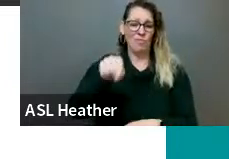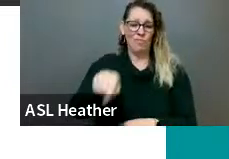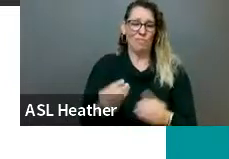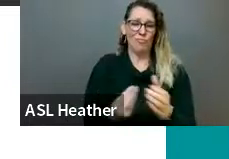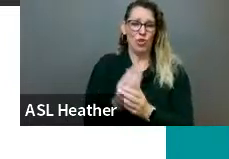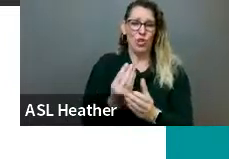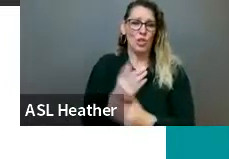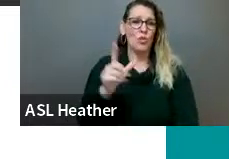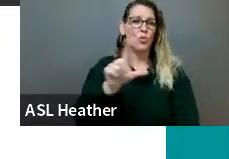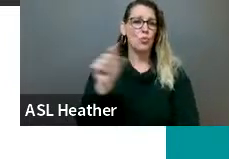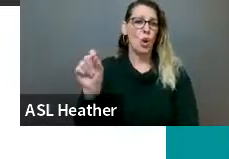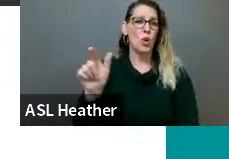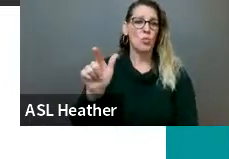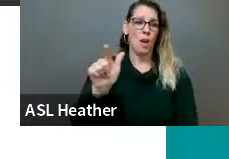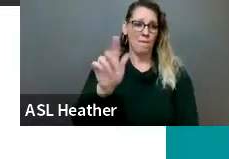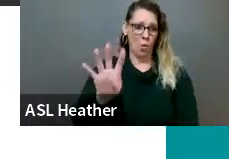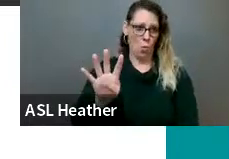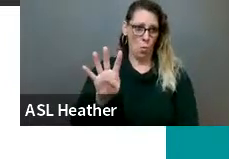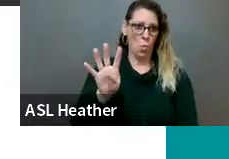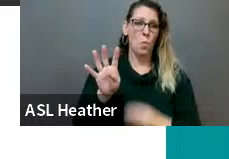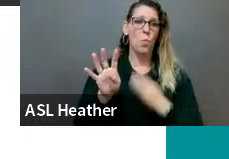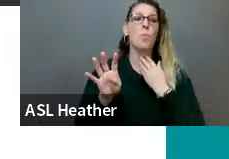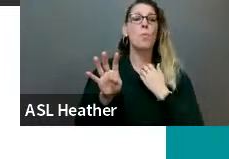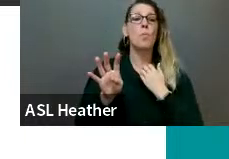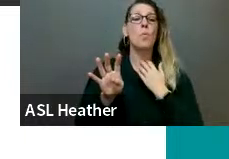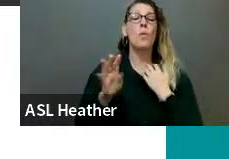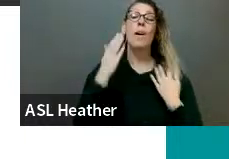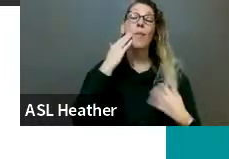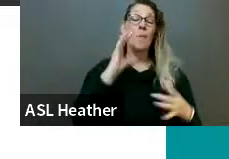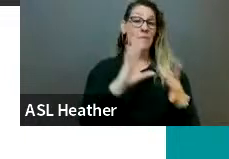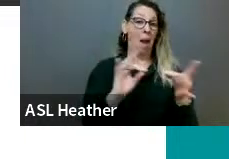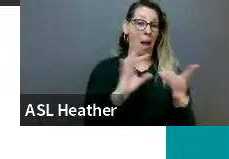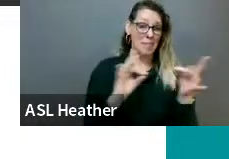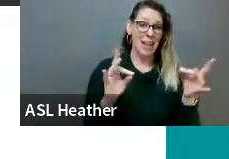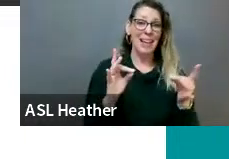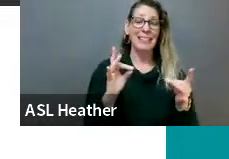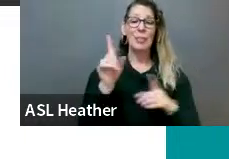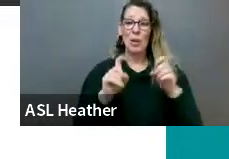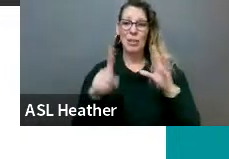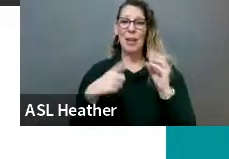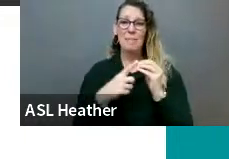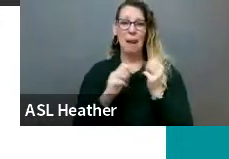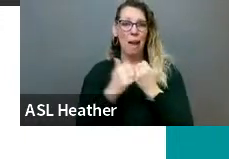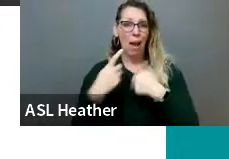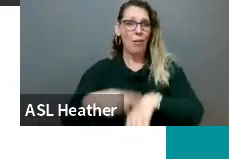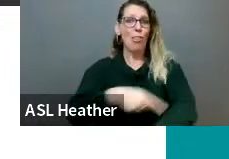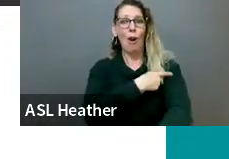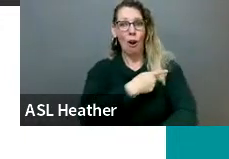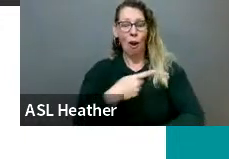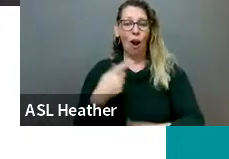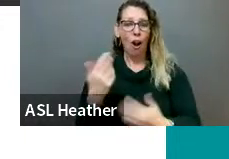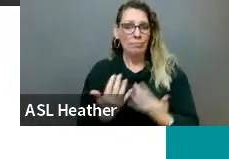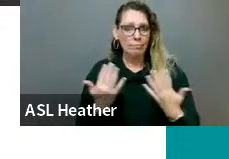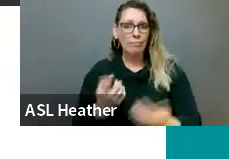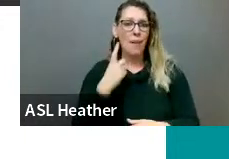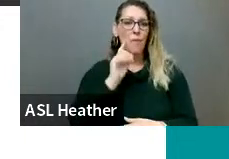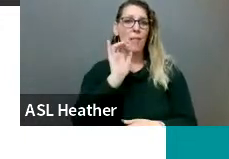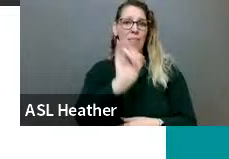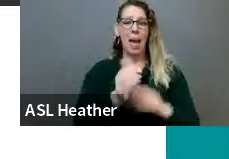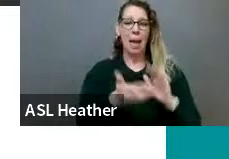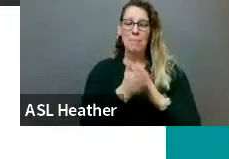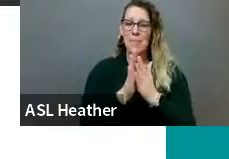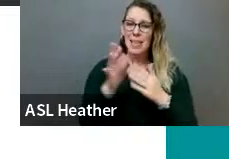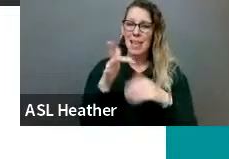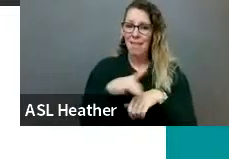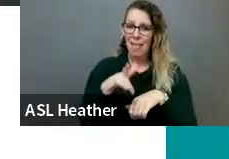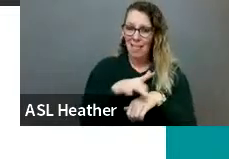2024. I know there have been comments and questions about the length of time the document's going to be available for review, and we're doing everything